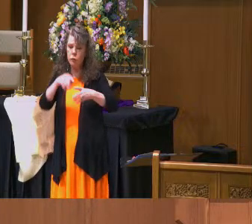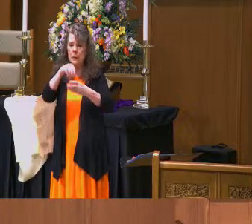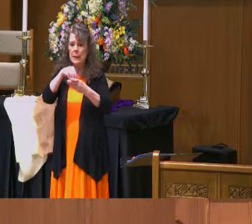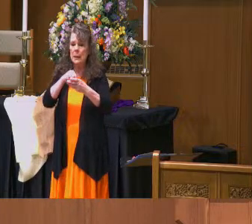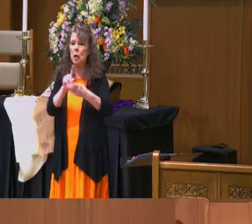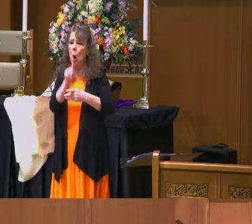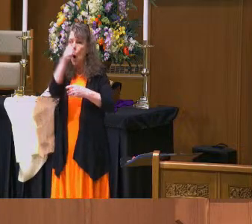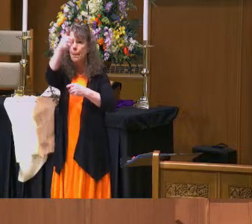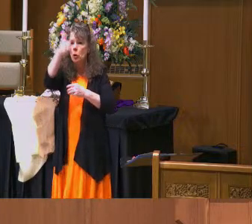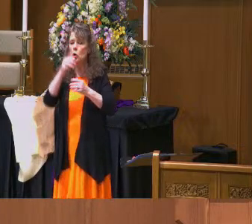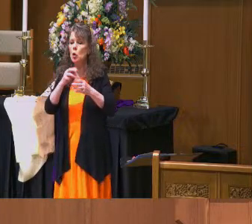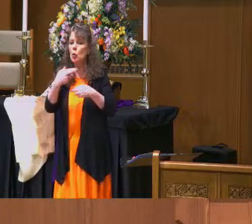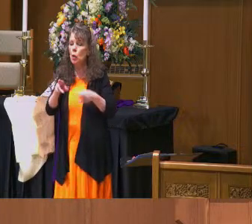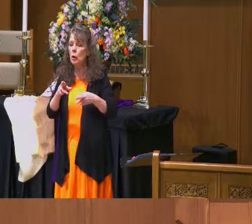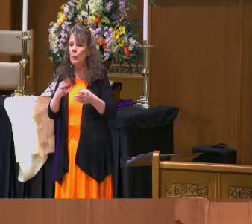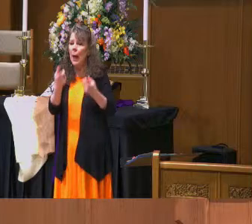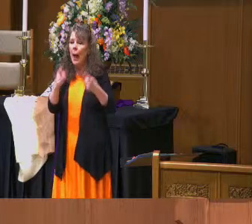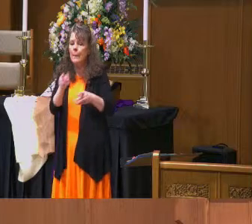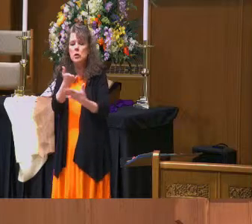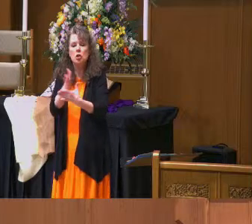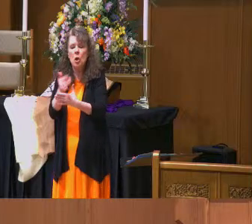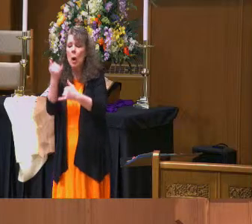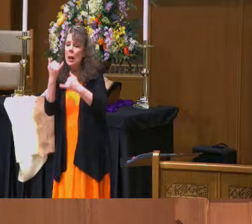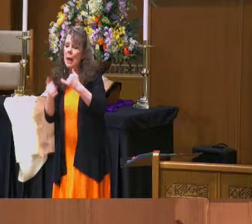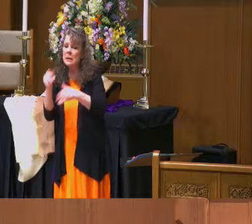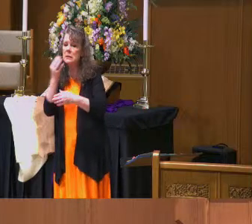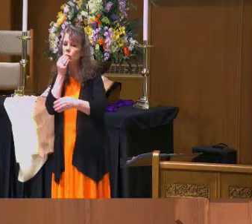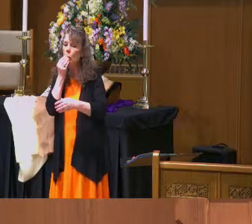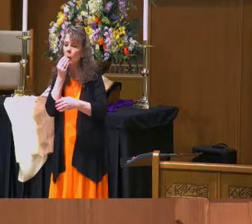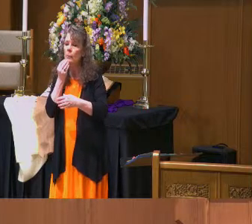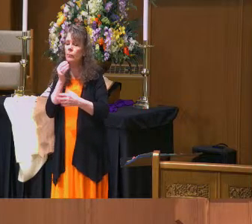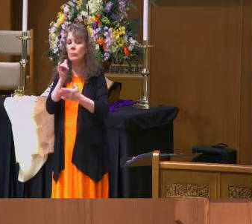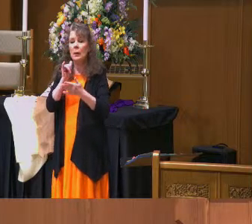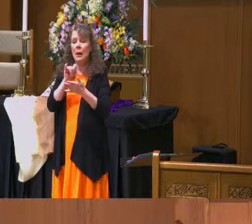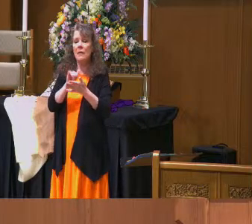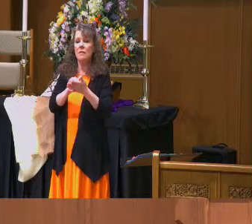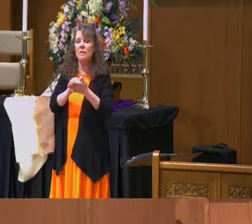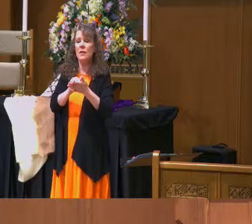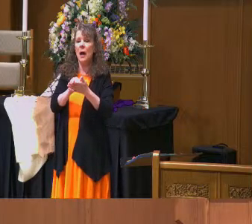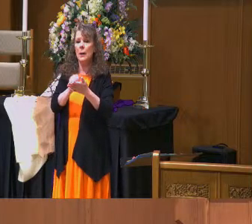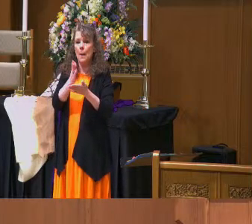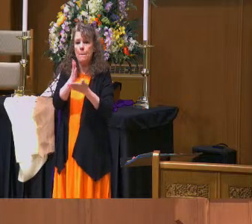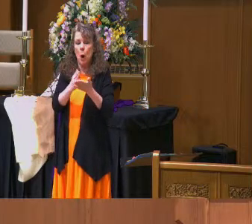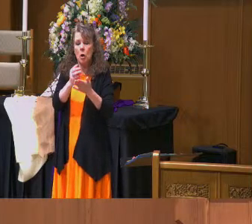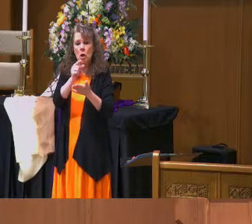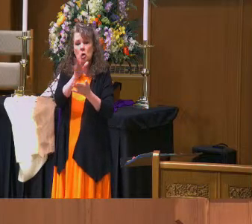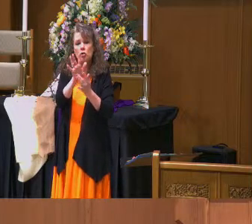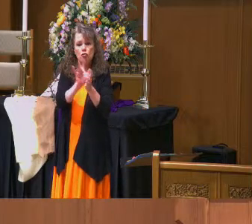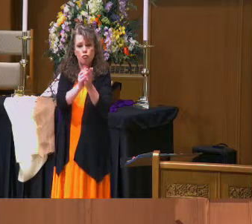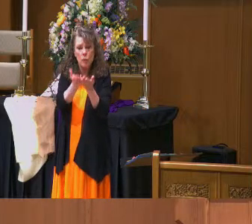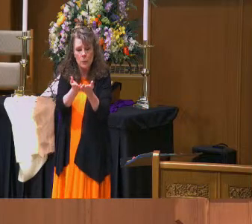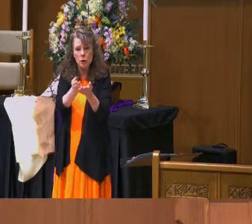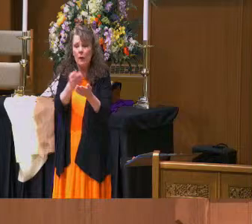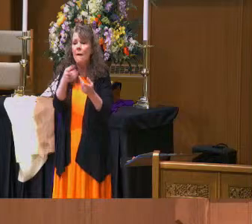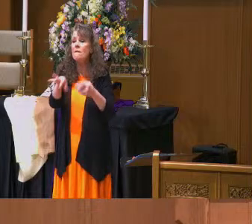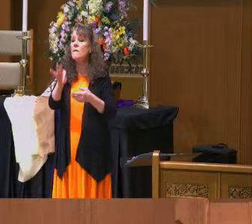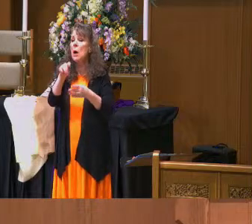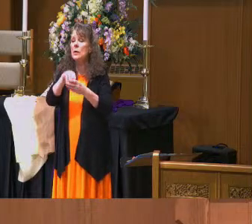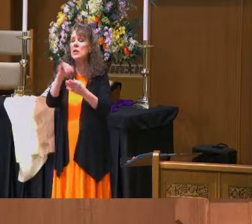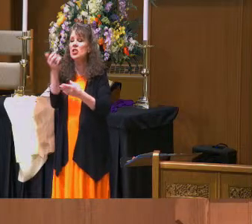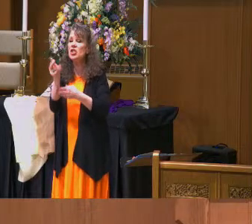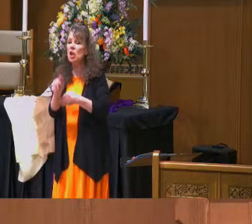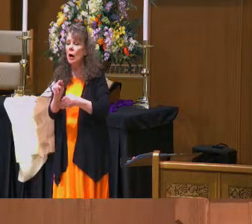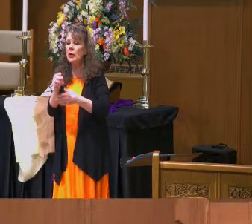the upper room, when they're sharing that Last Supper. And this passage of scripture is found in the Gospel of John,